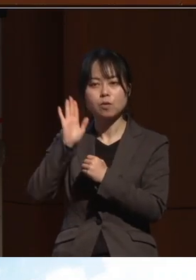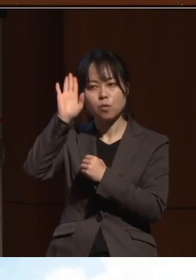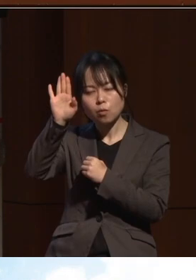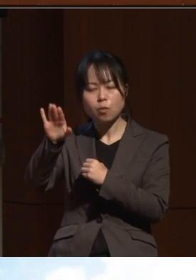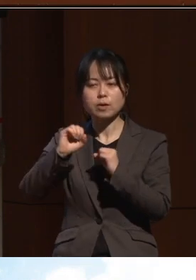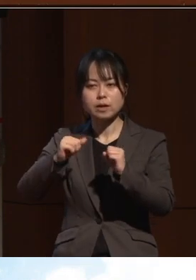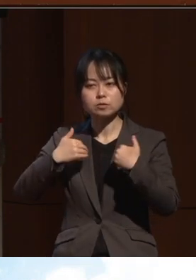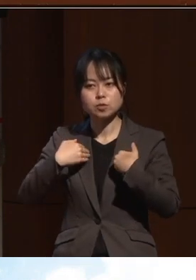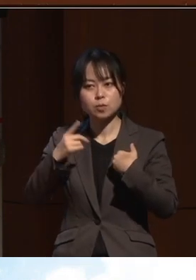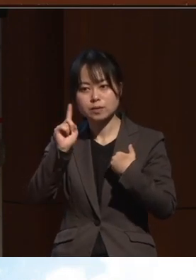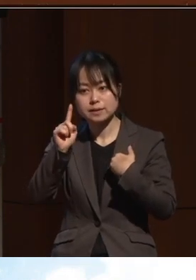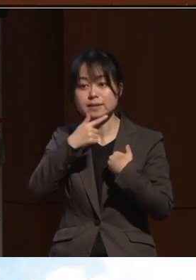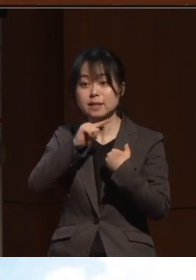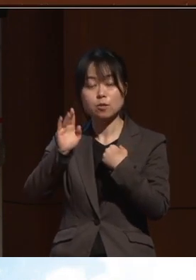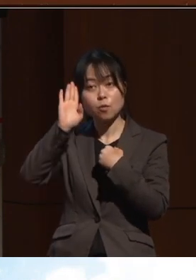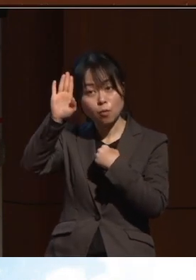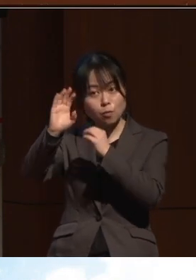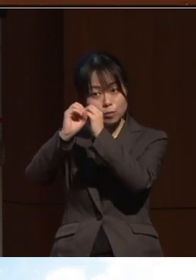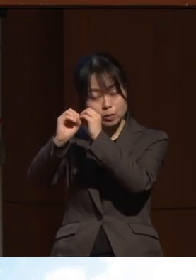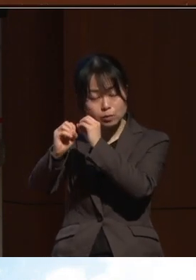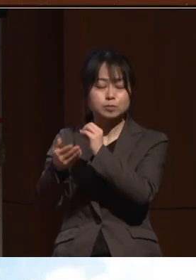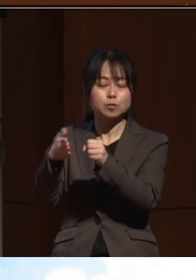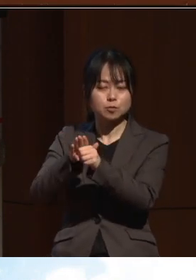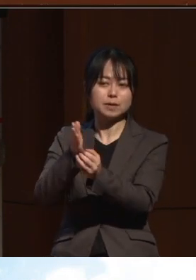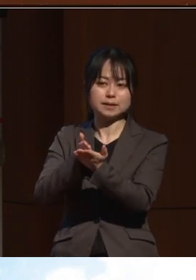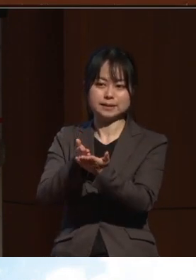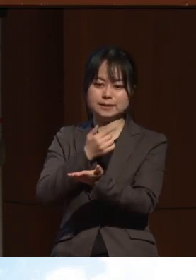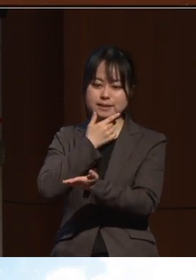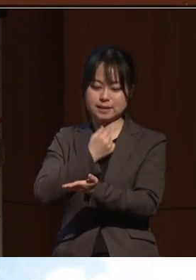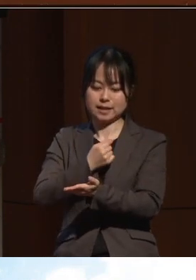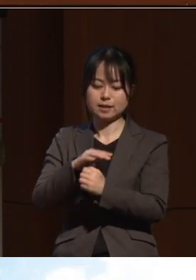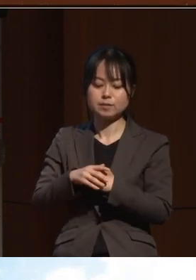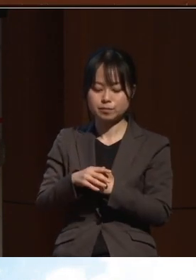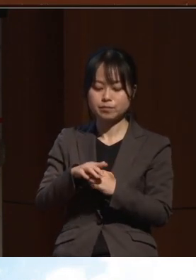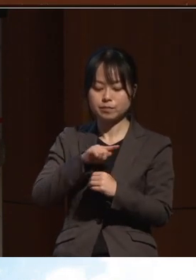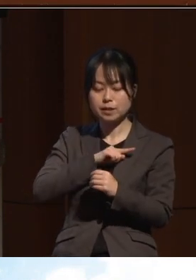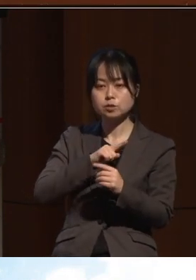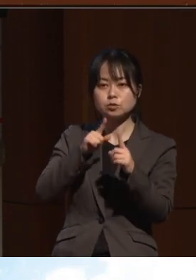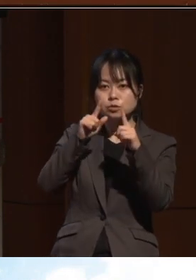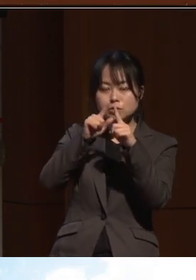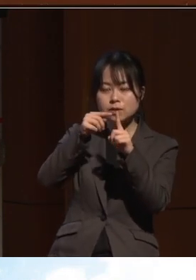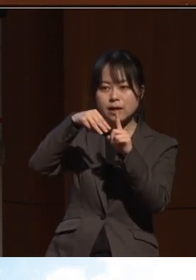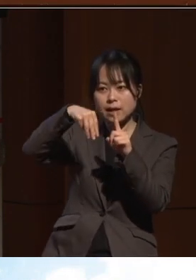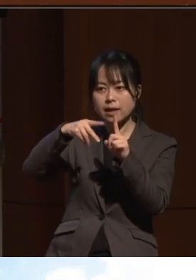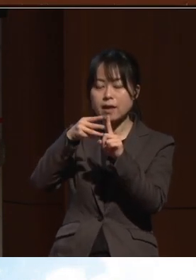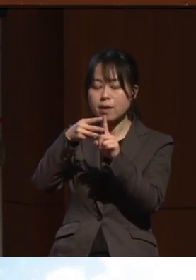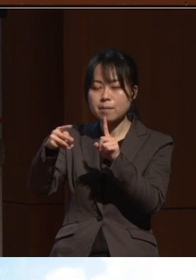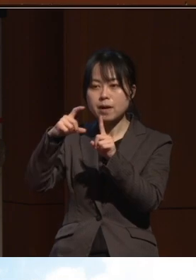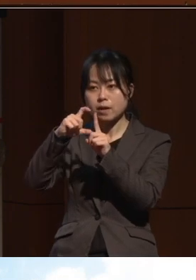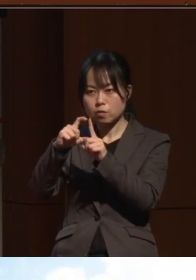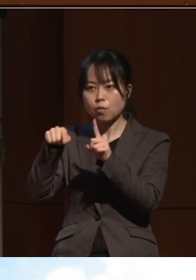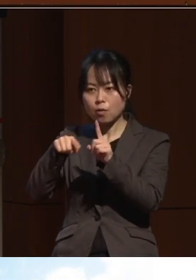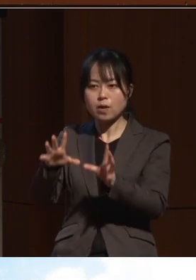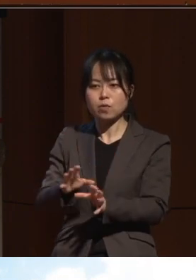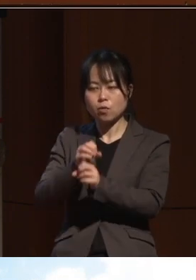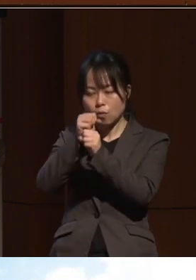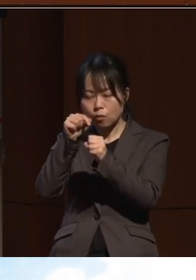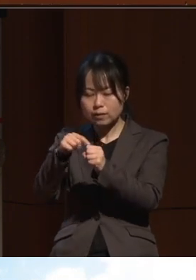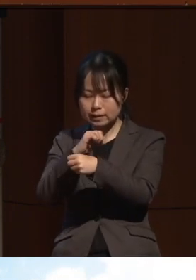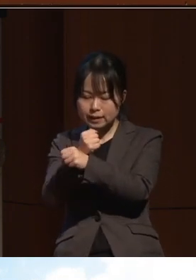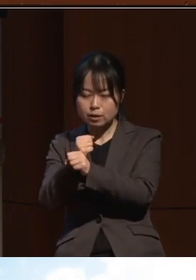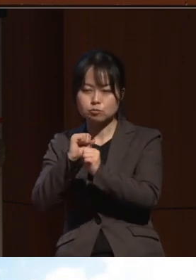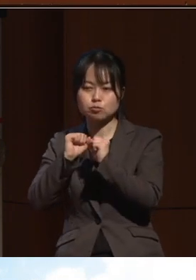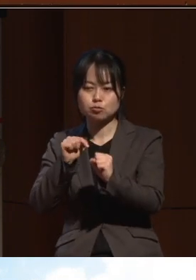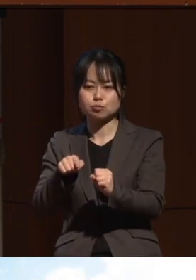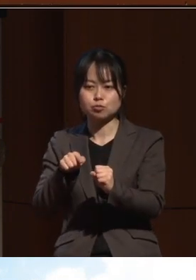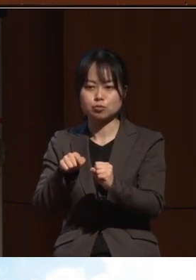So just as AMED's mission is to promote integrated research and development in the field of medicine, from basic research